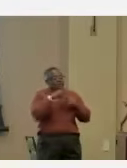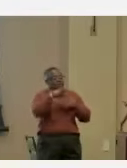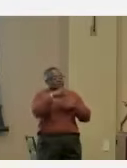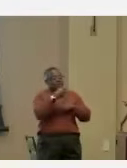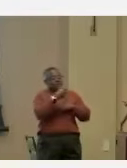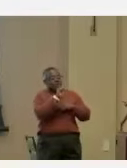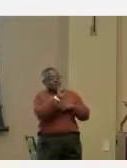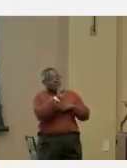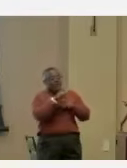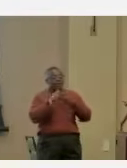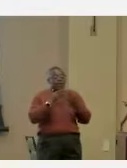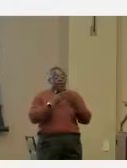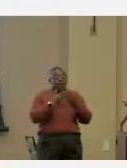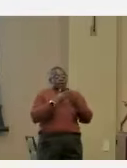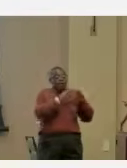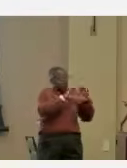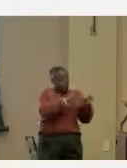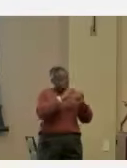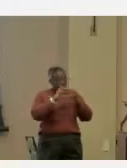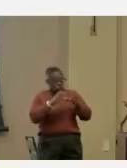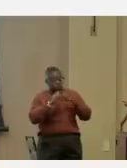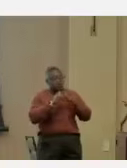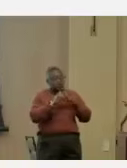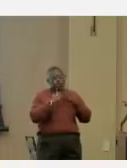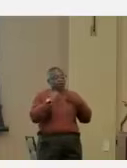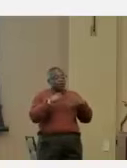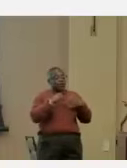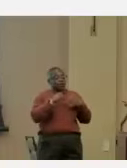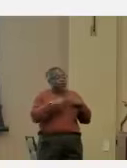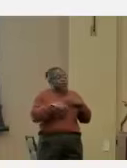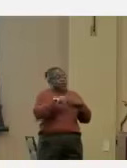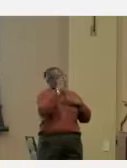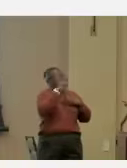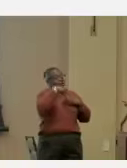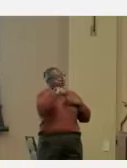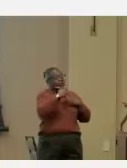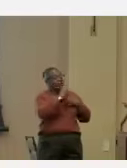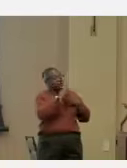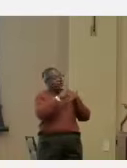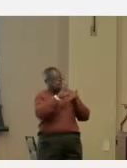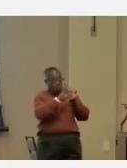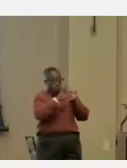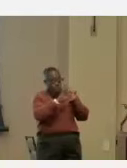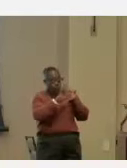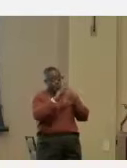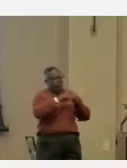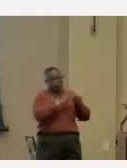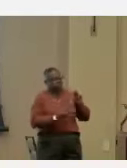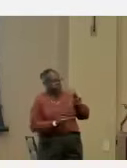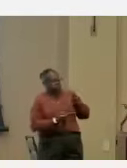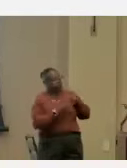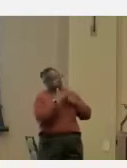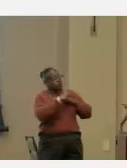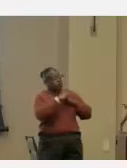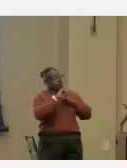PGA. Patients in both groups came in with relatively high PGA scores, but they dropped pretty early